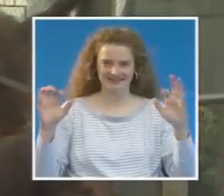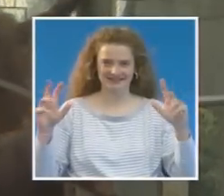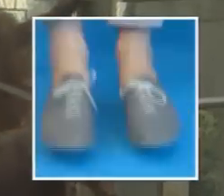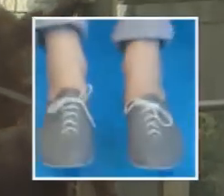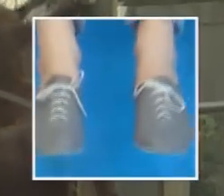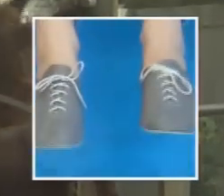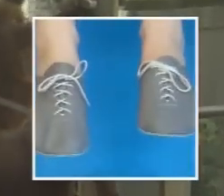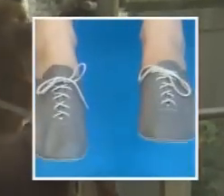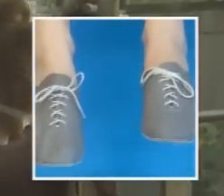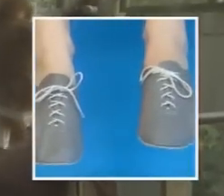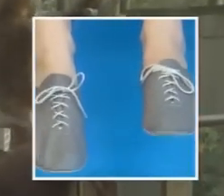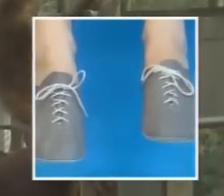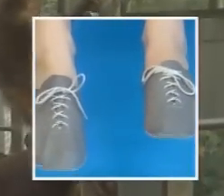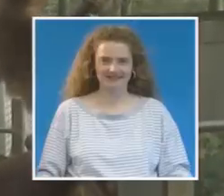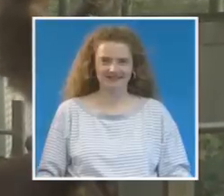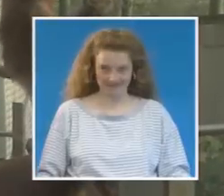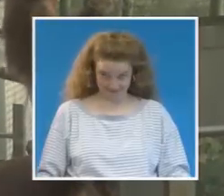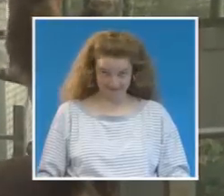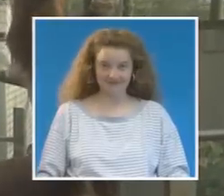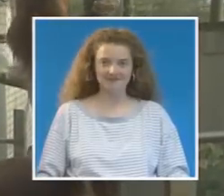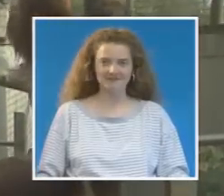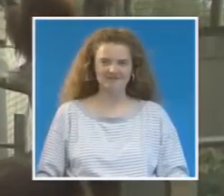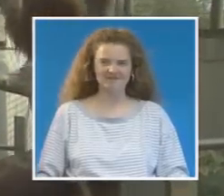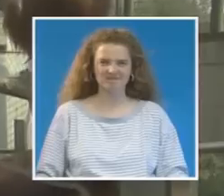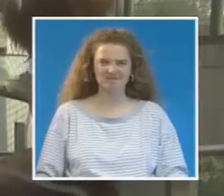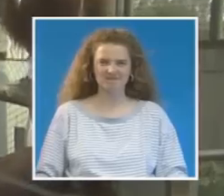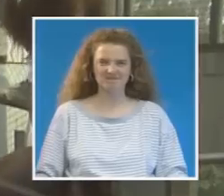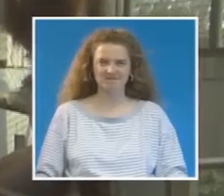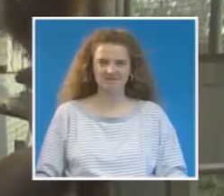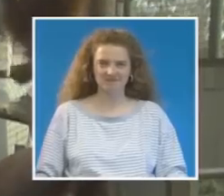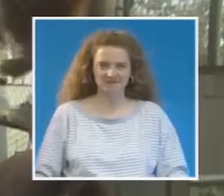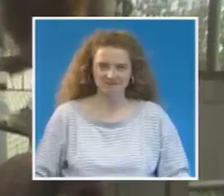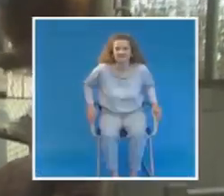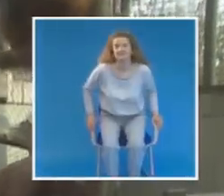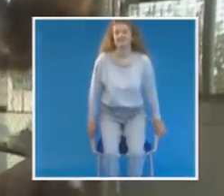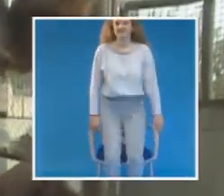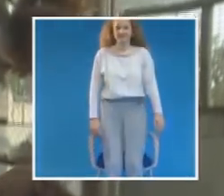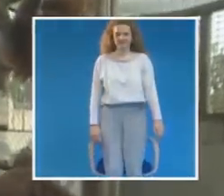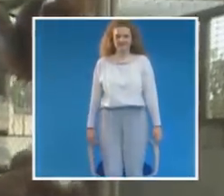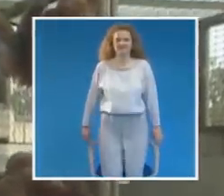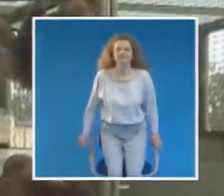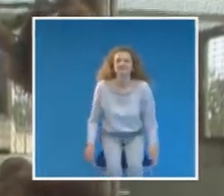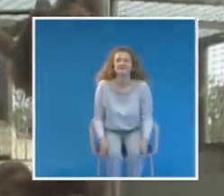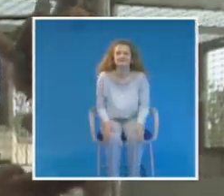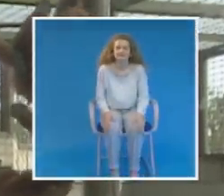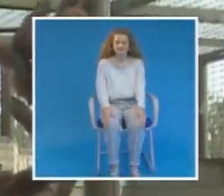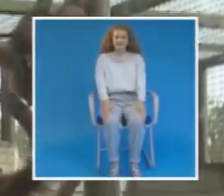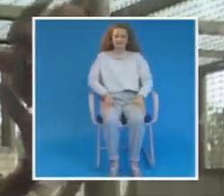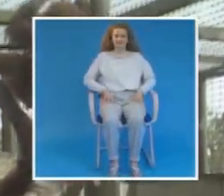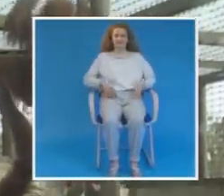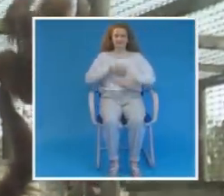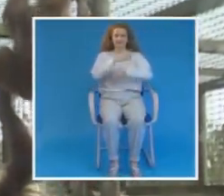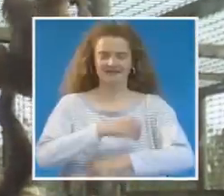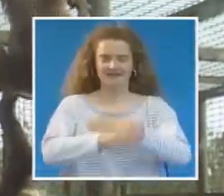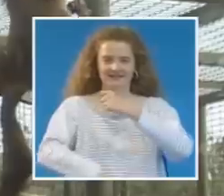Wriggle your fingers and wriggle your toes. Nod your head and twitch your nose. Now stand up and now